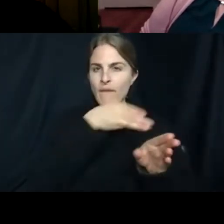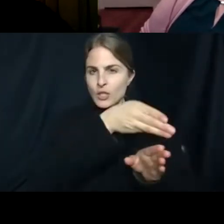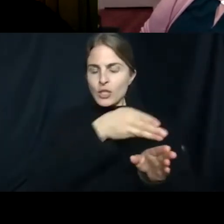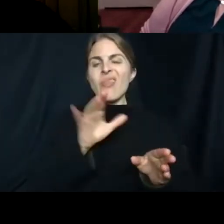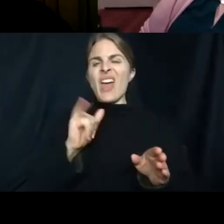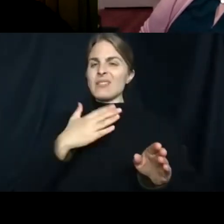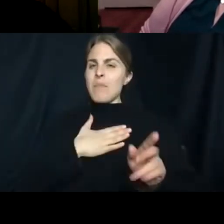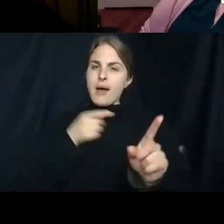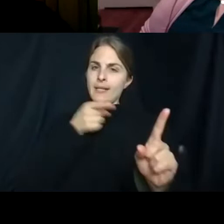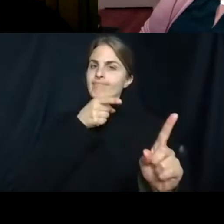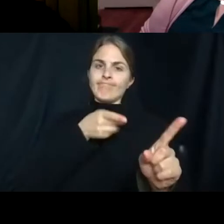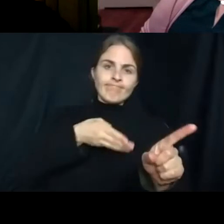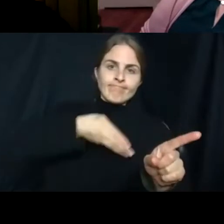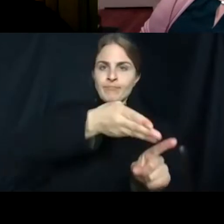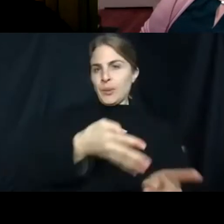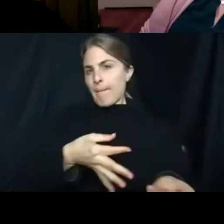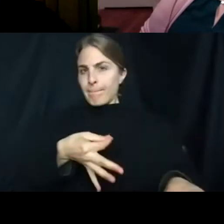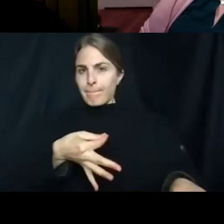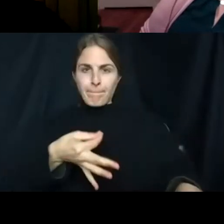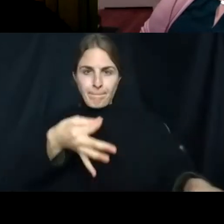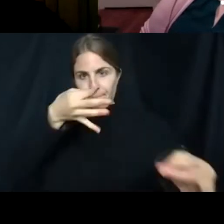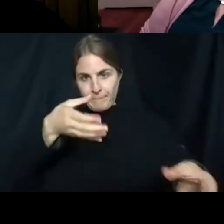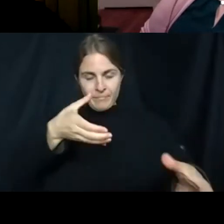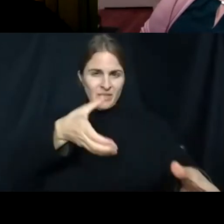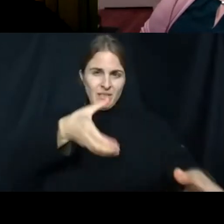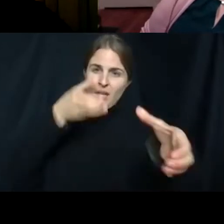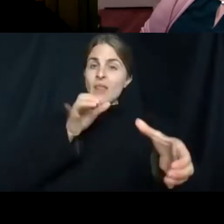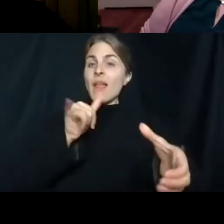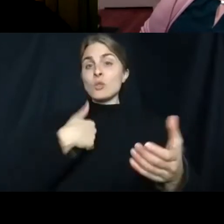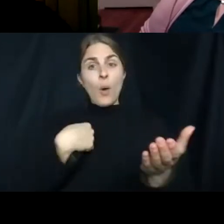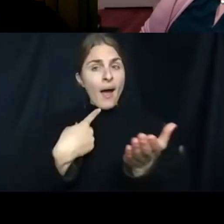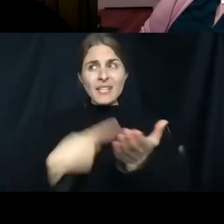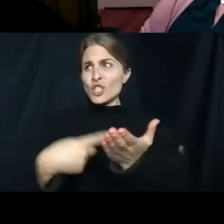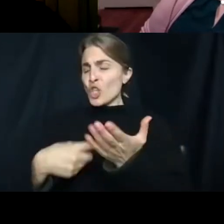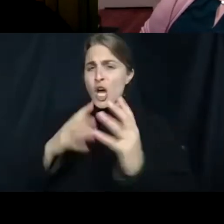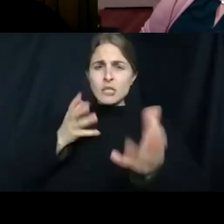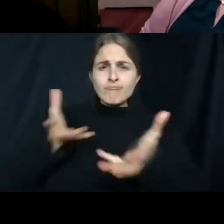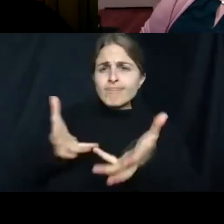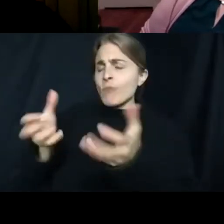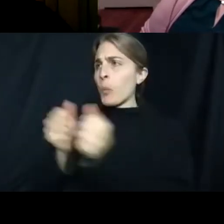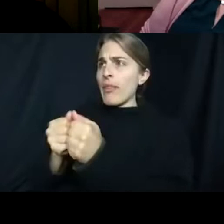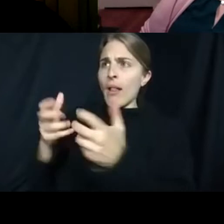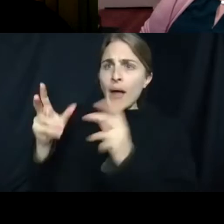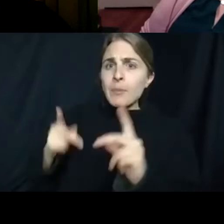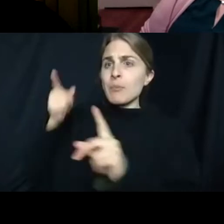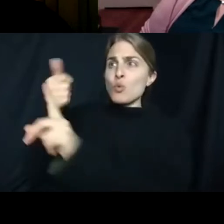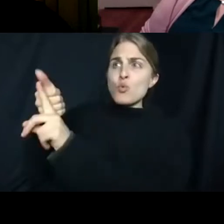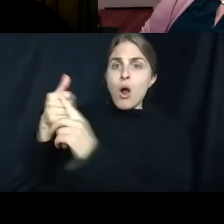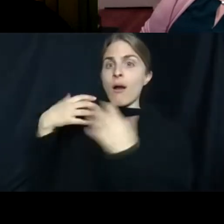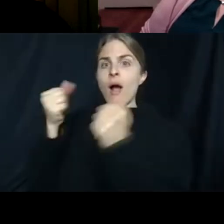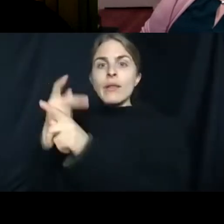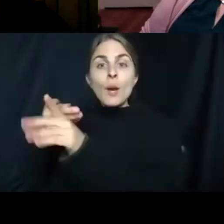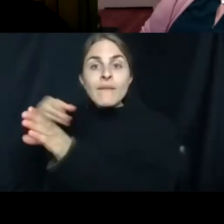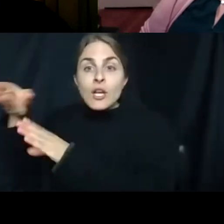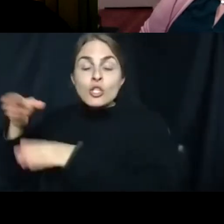biggest area of expertise. And so that means I speak to a lot of people who are healthcare professionals, are students